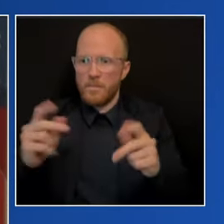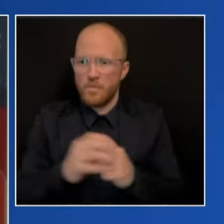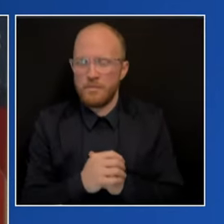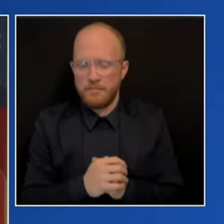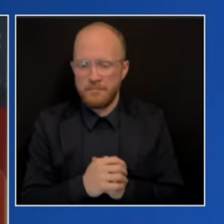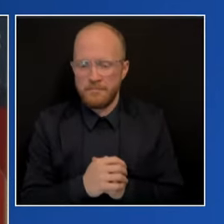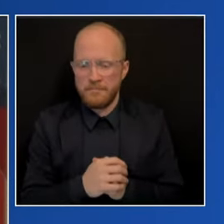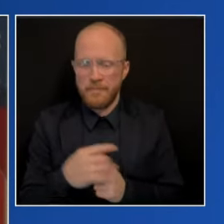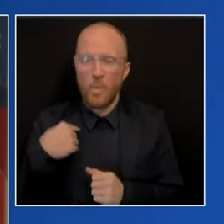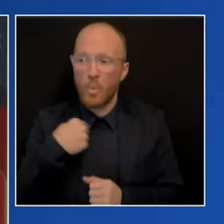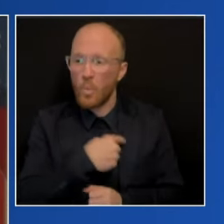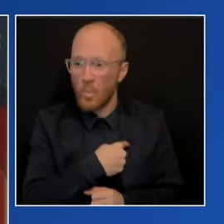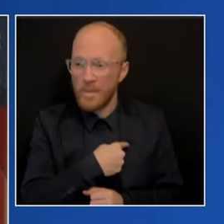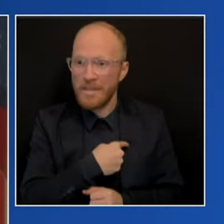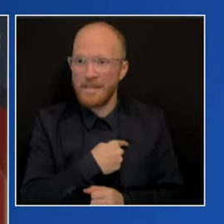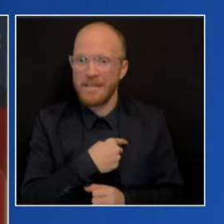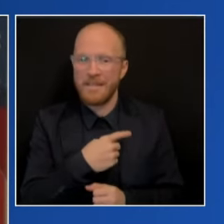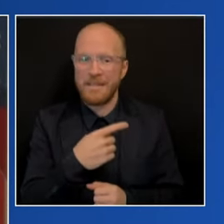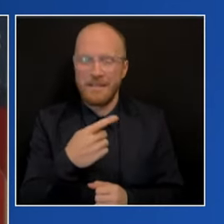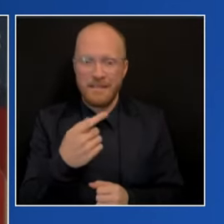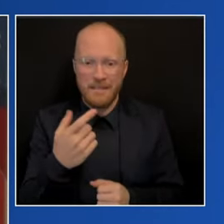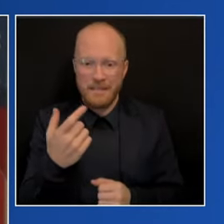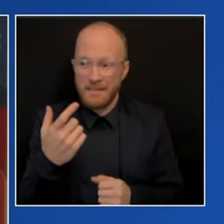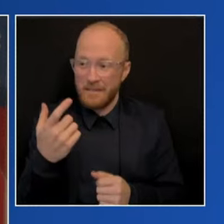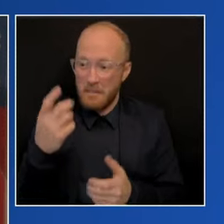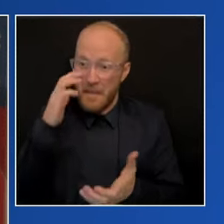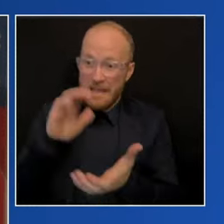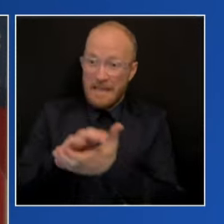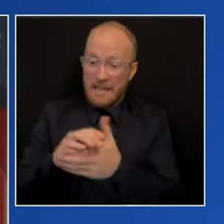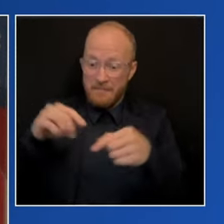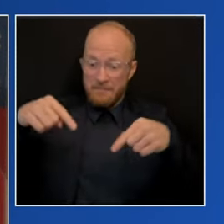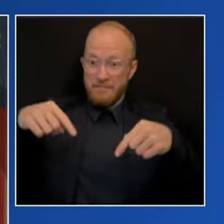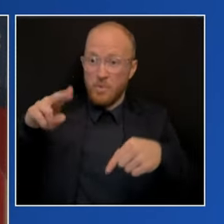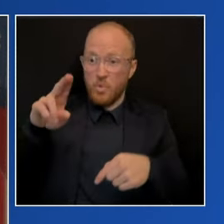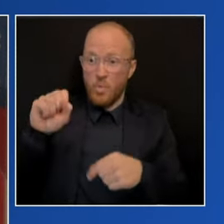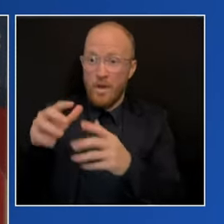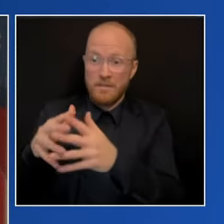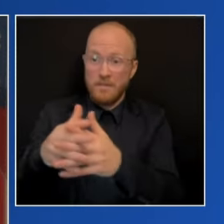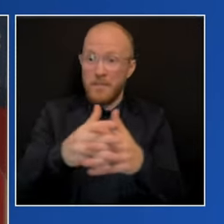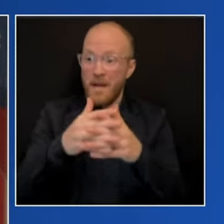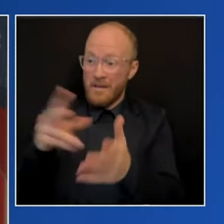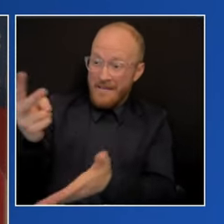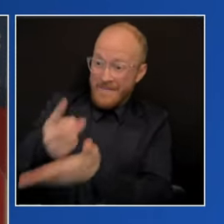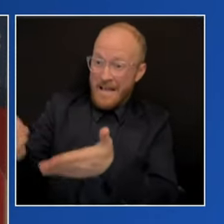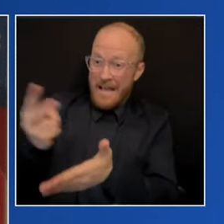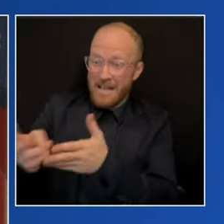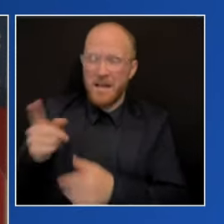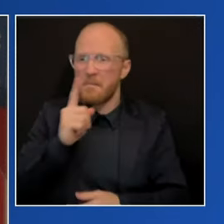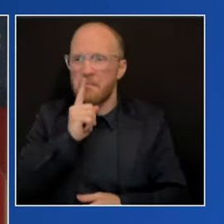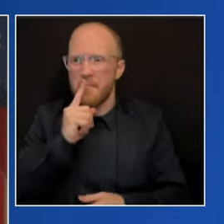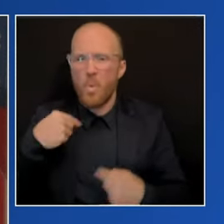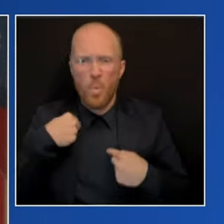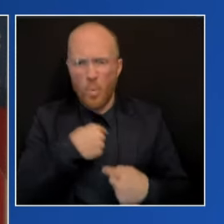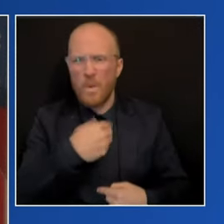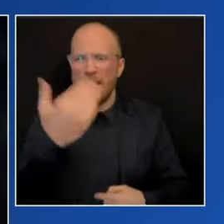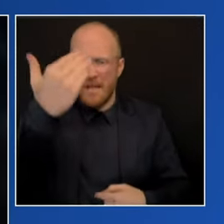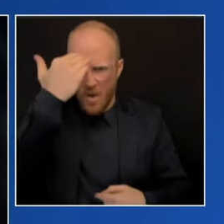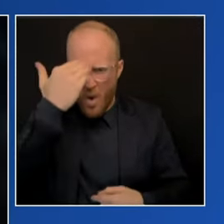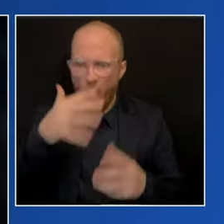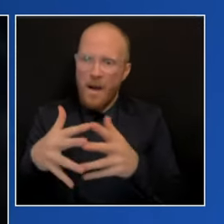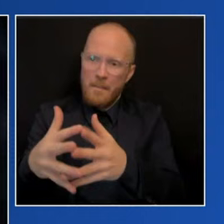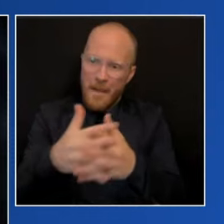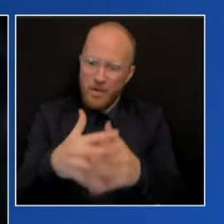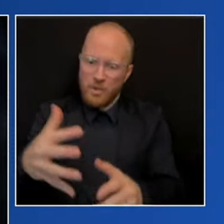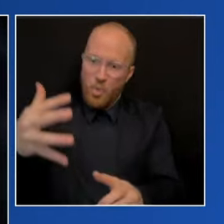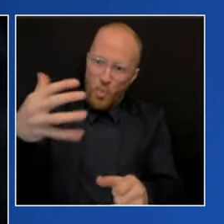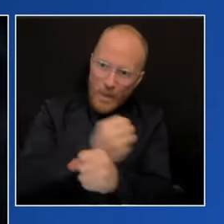We don't believe, none of you believe America's failing. We know America's winning. That's American